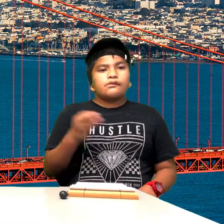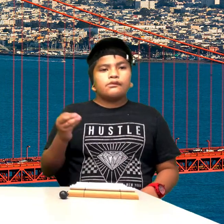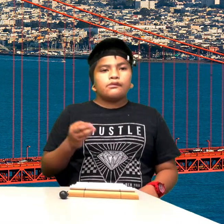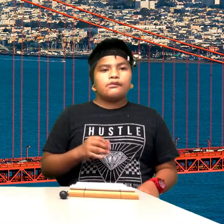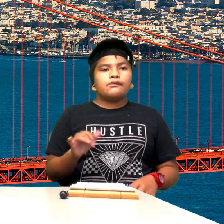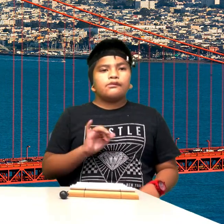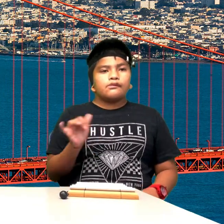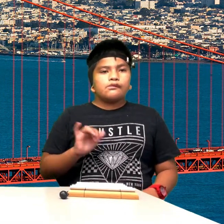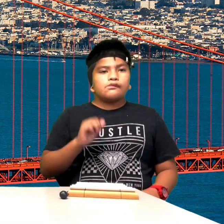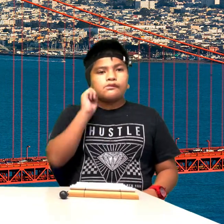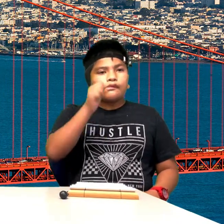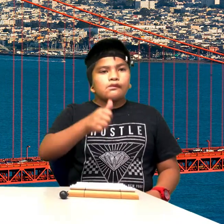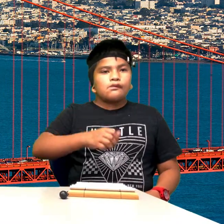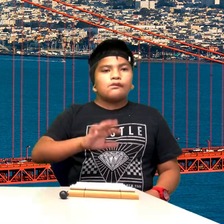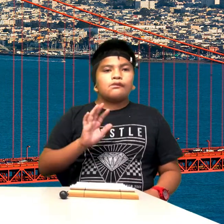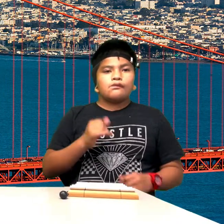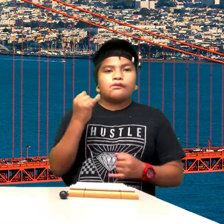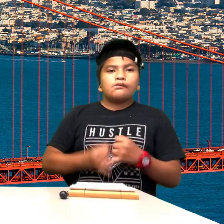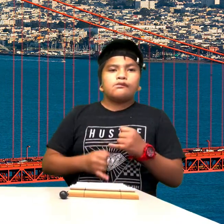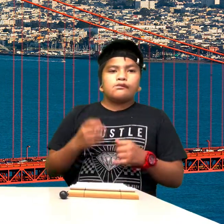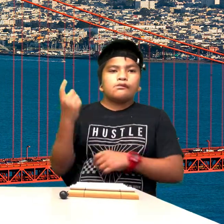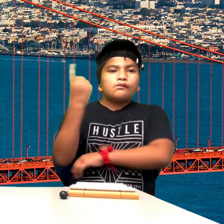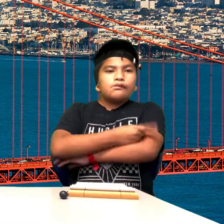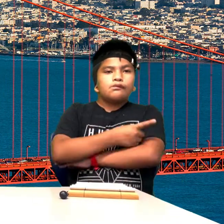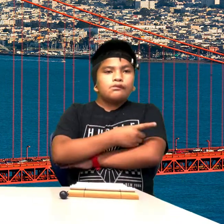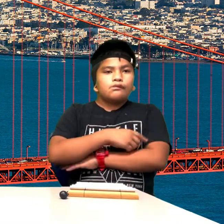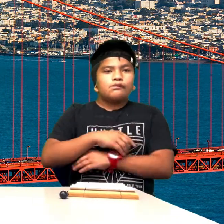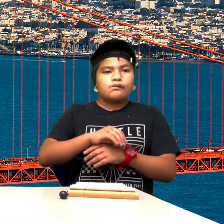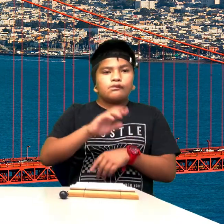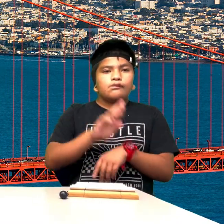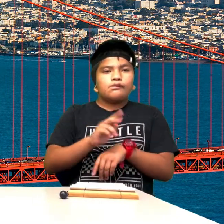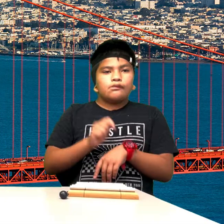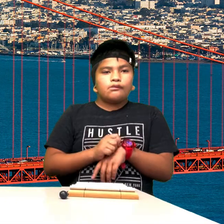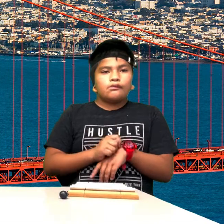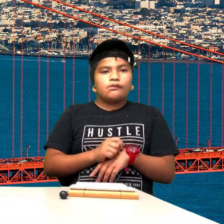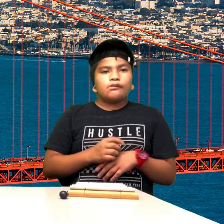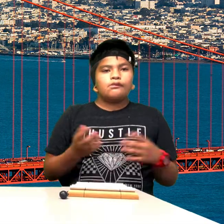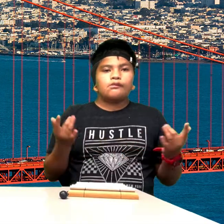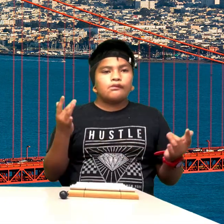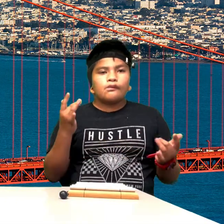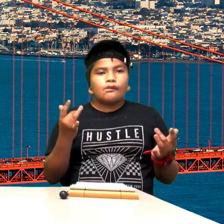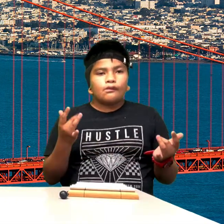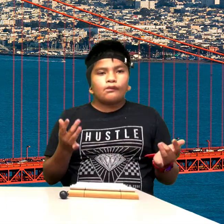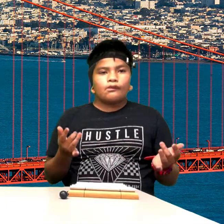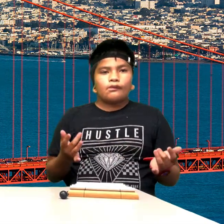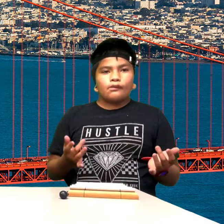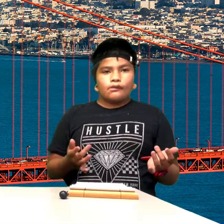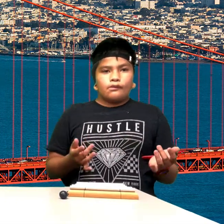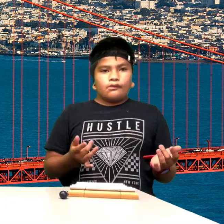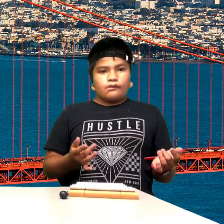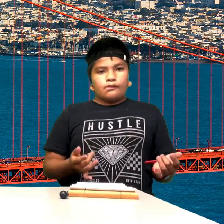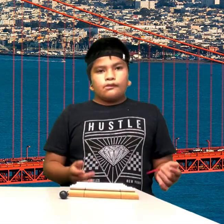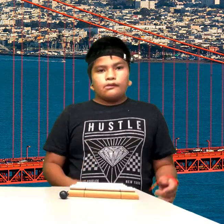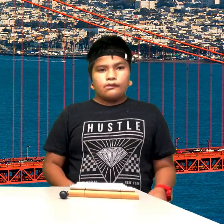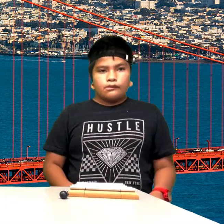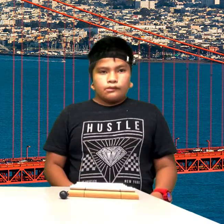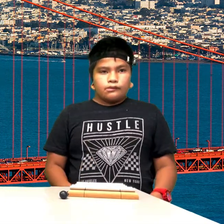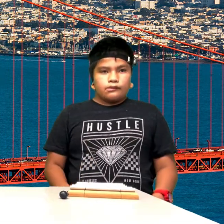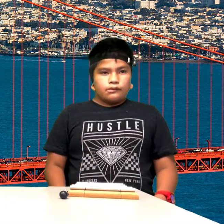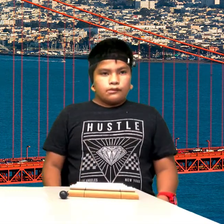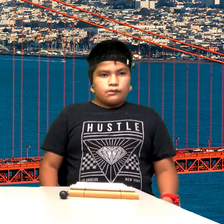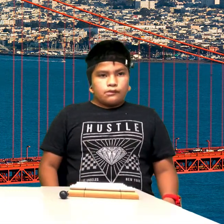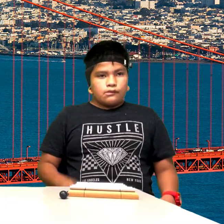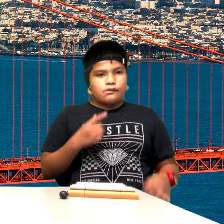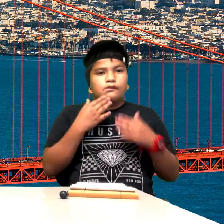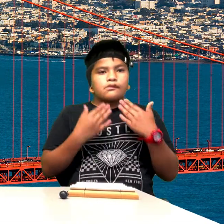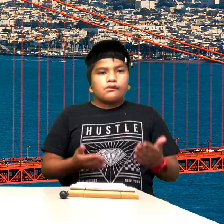And tomorrow is his last day at Raymond Temple. So we all want to say